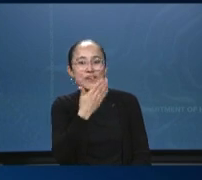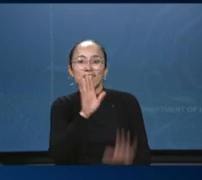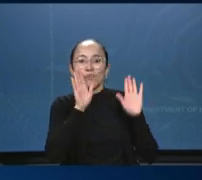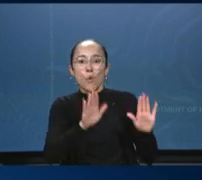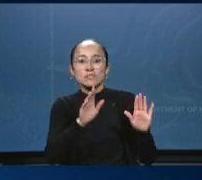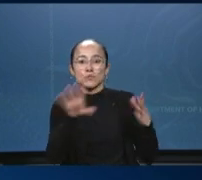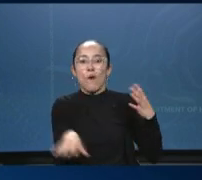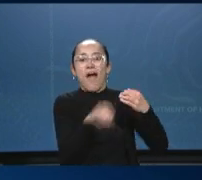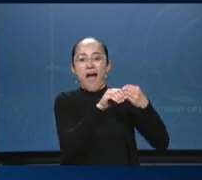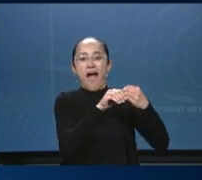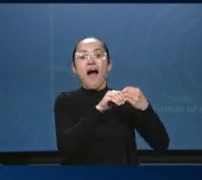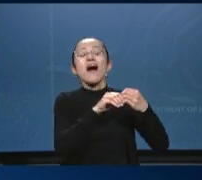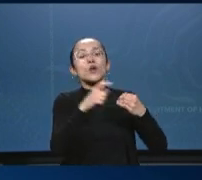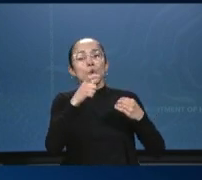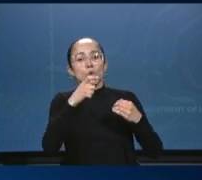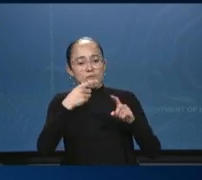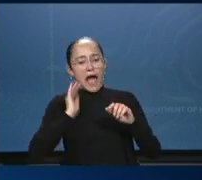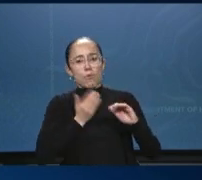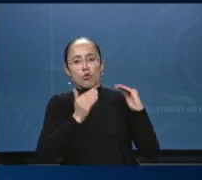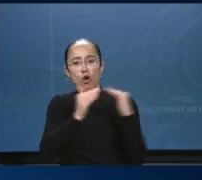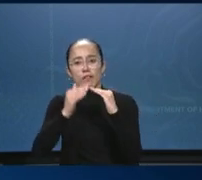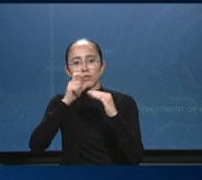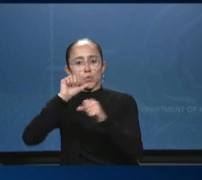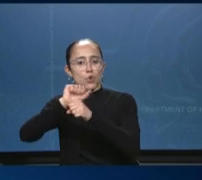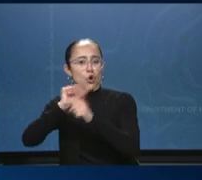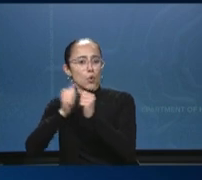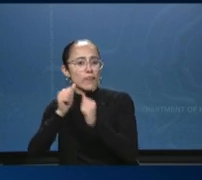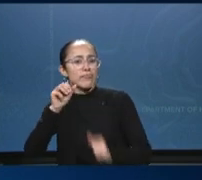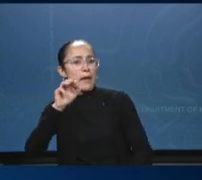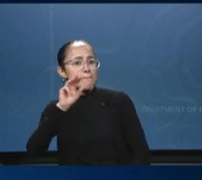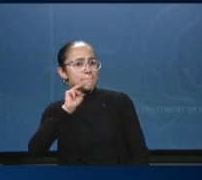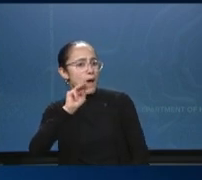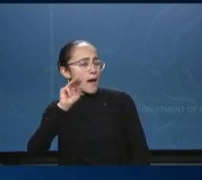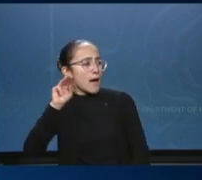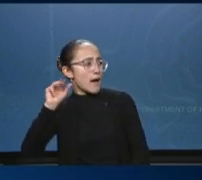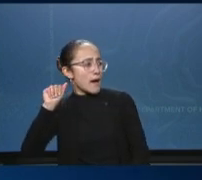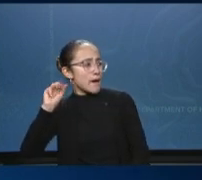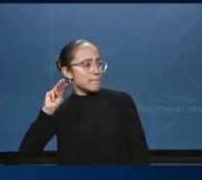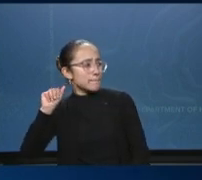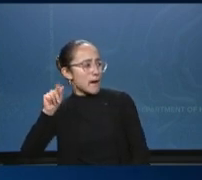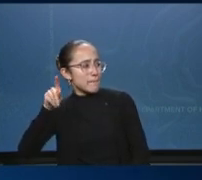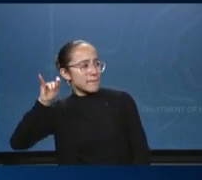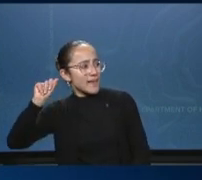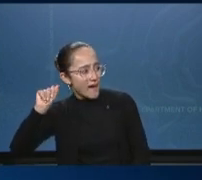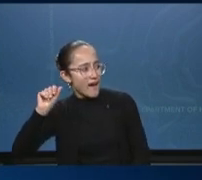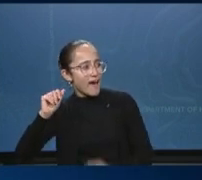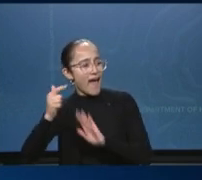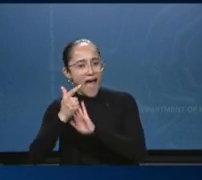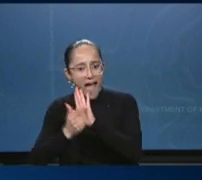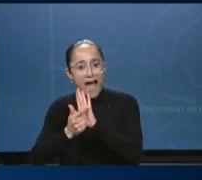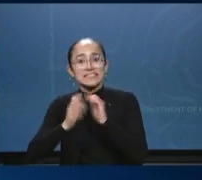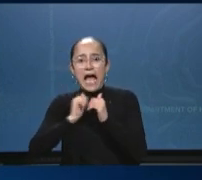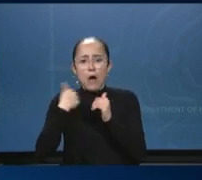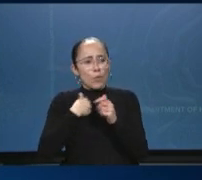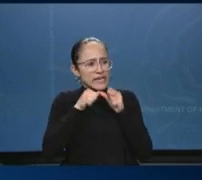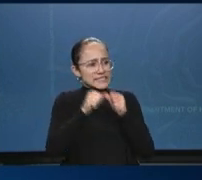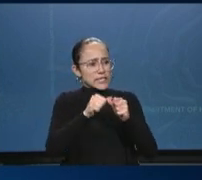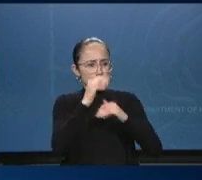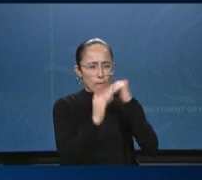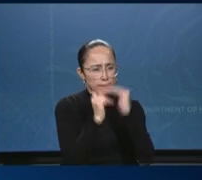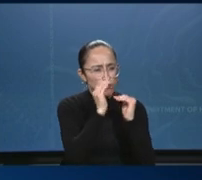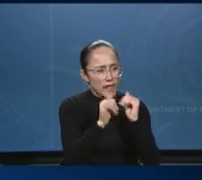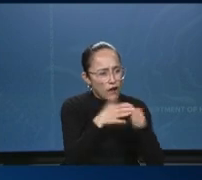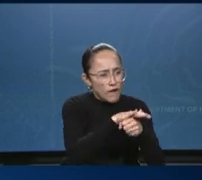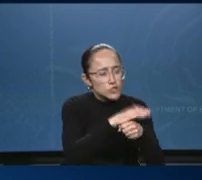also work very closely with SAMHSA on, we call it the MAPIA Act, absolutely, right? And so MAPIA. How do we continue to build that coverage and make sure people get what they're afforded